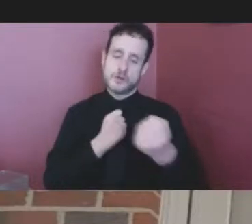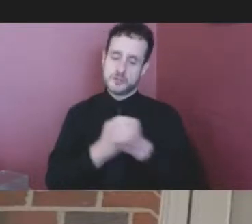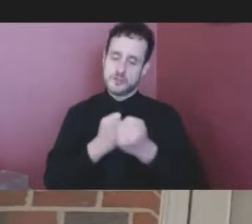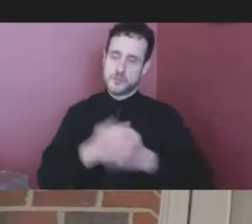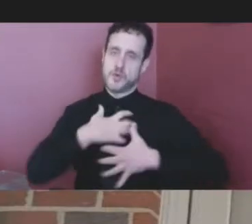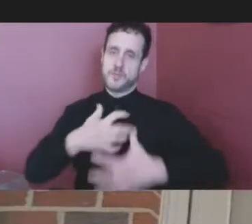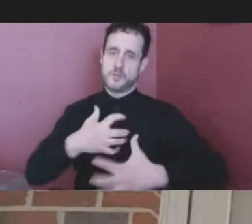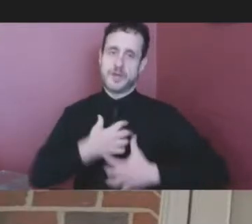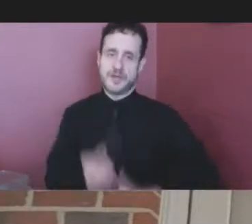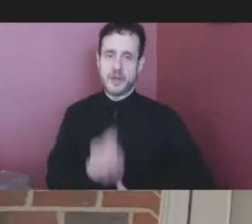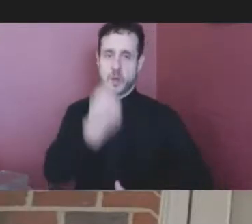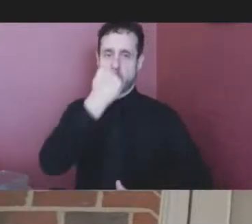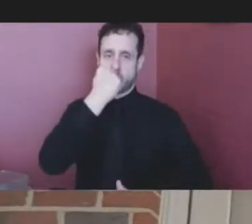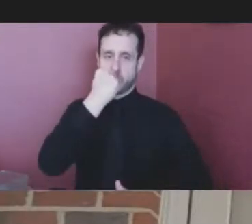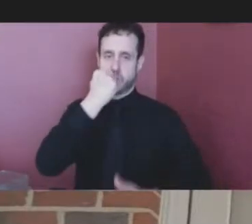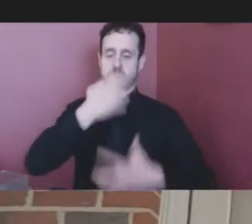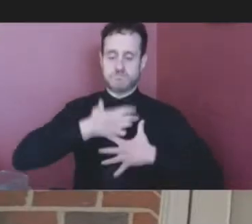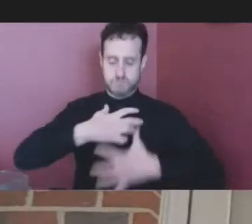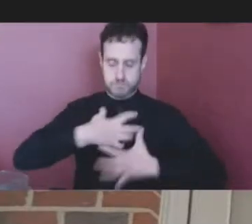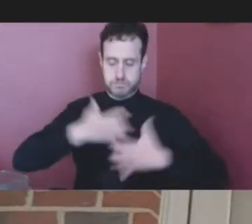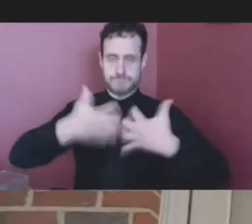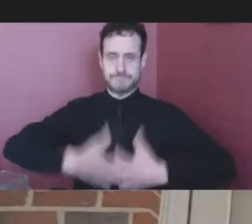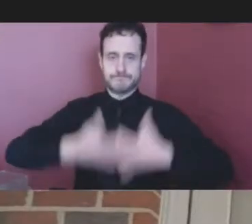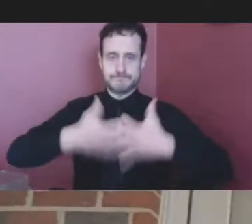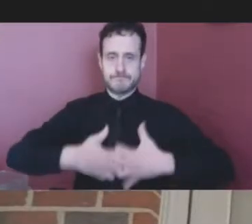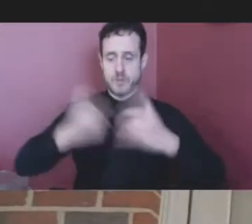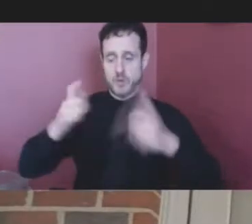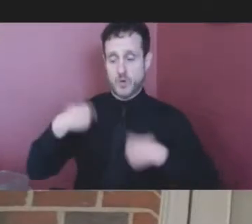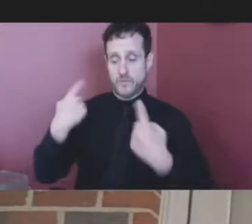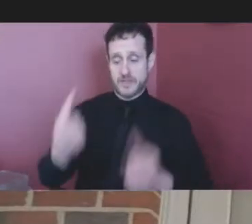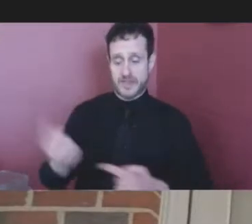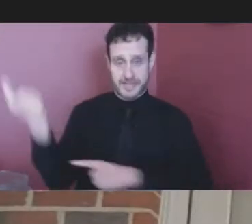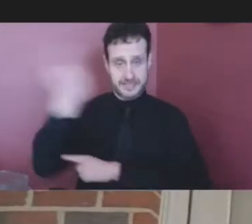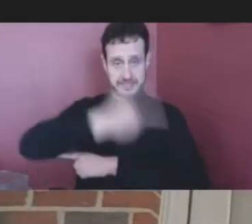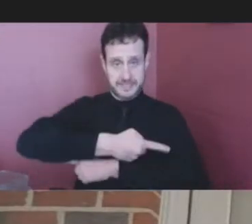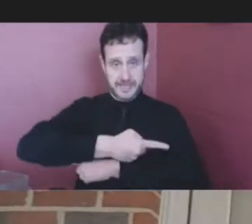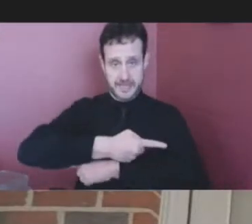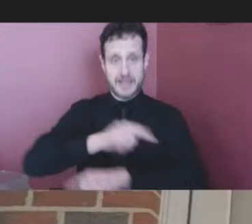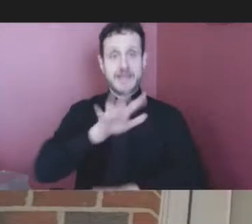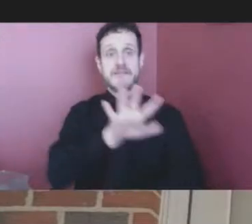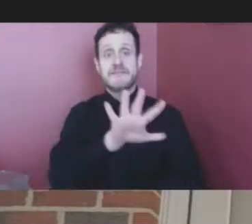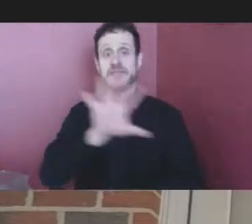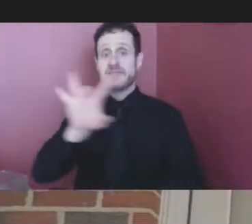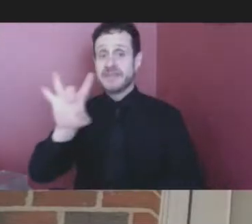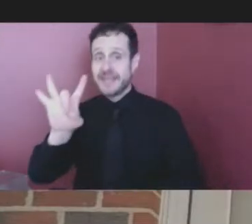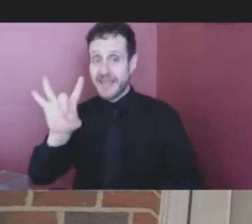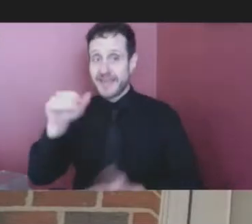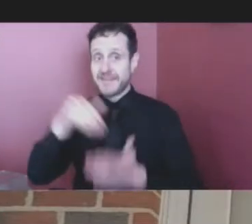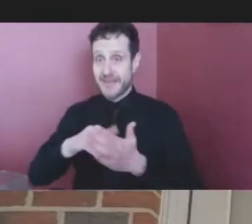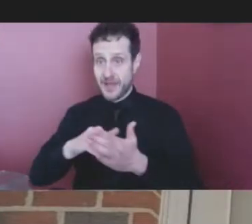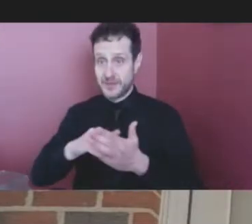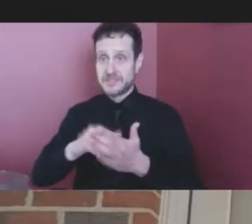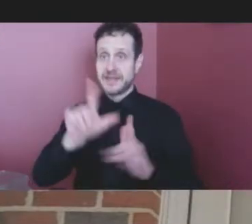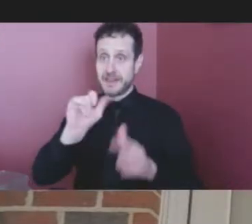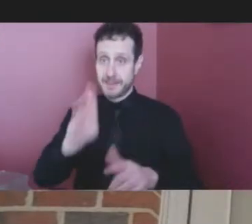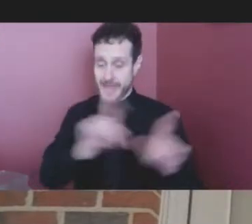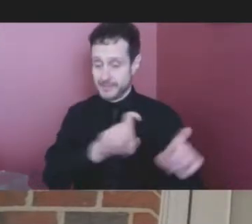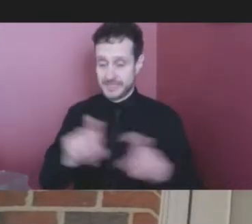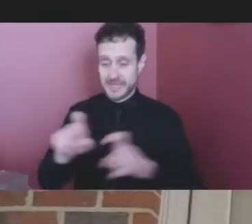the last 24 hours, more than 58,000 lab tests were reported for a total of more